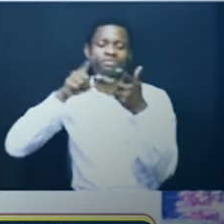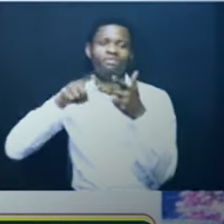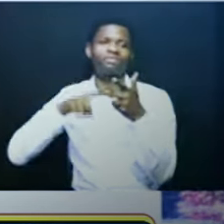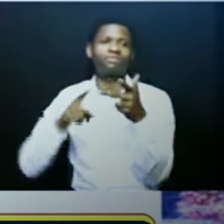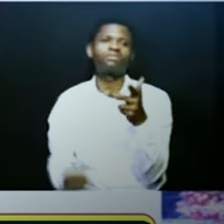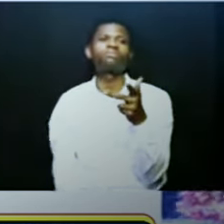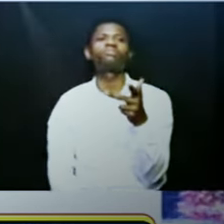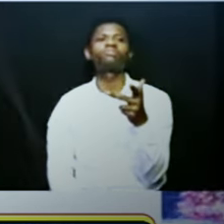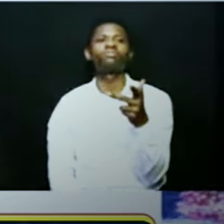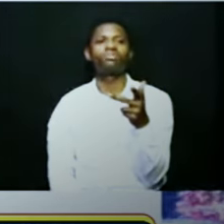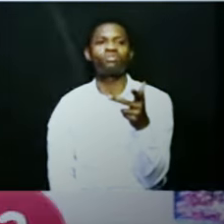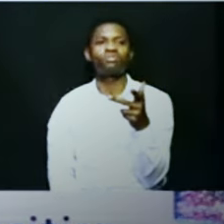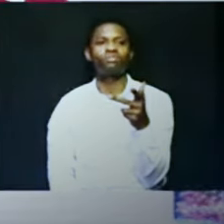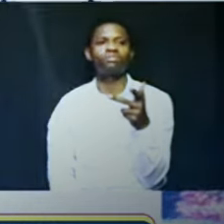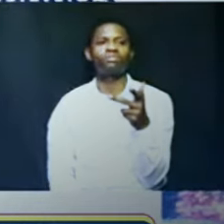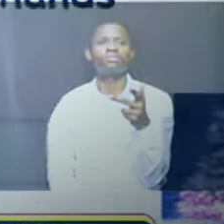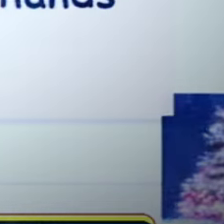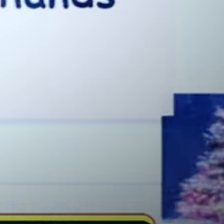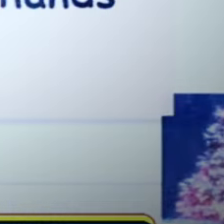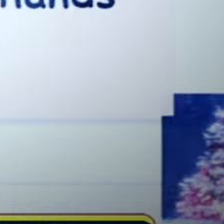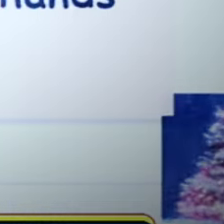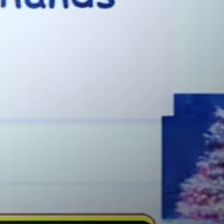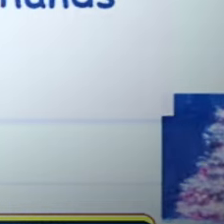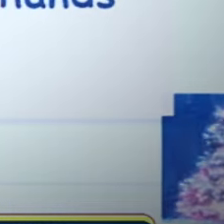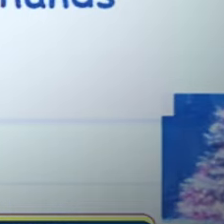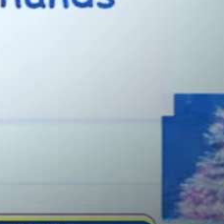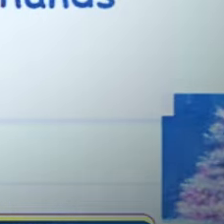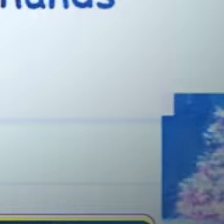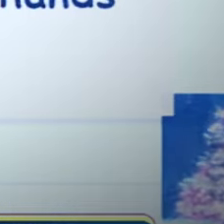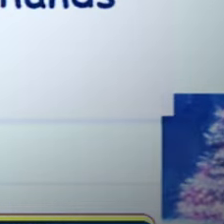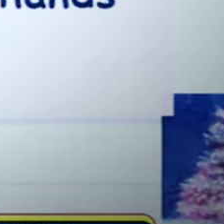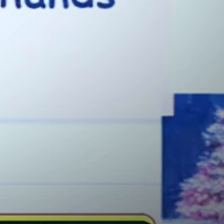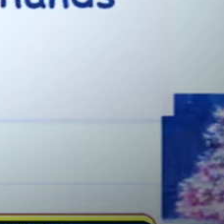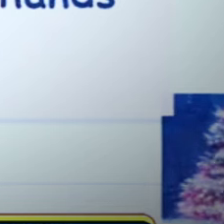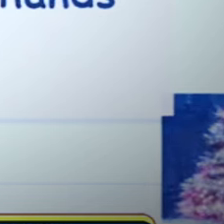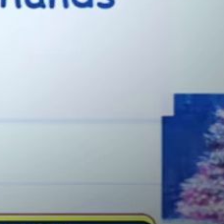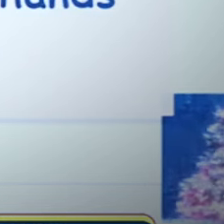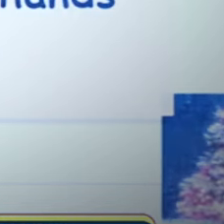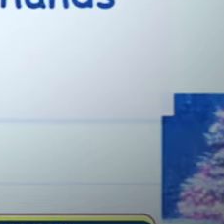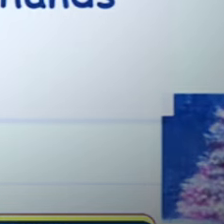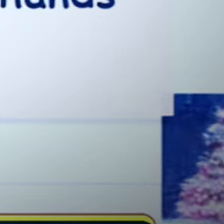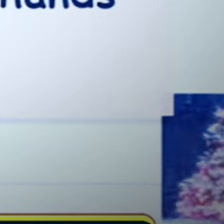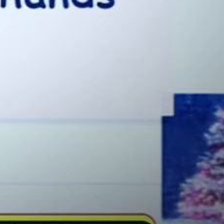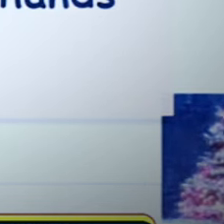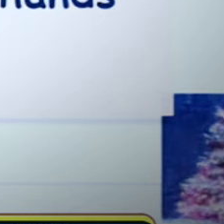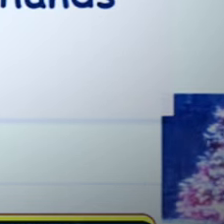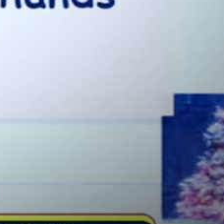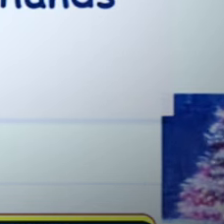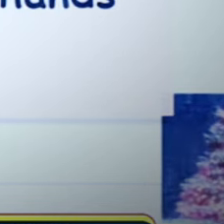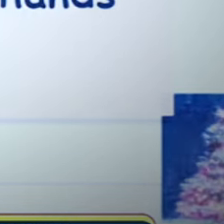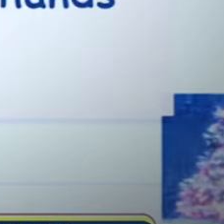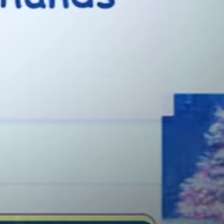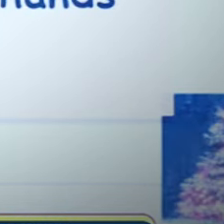three. Reposition your hands. Reposition your hands.